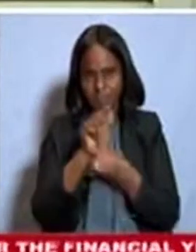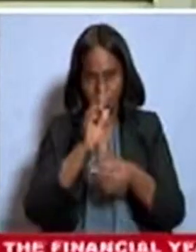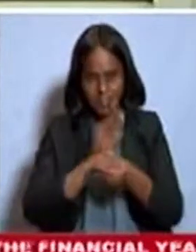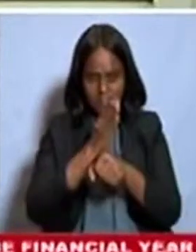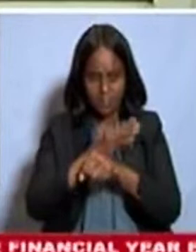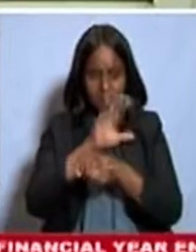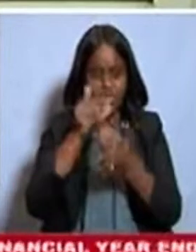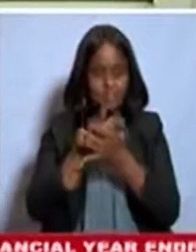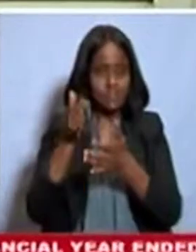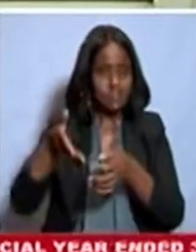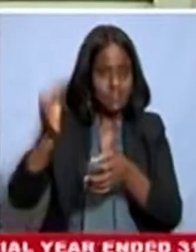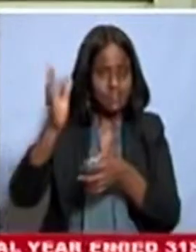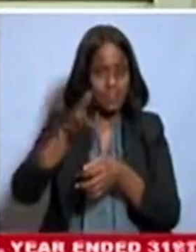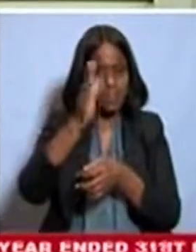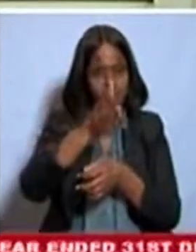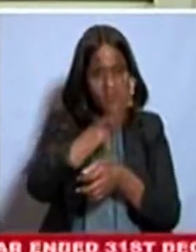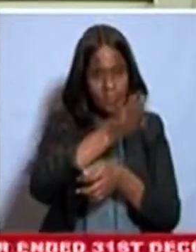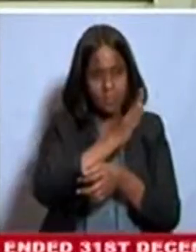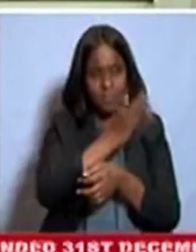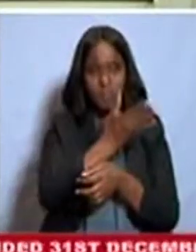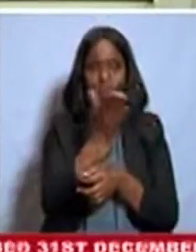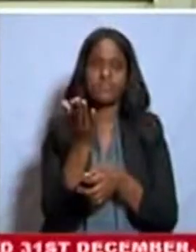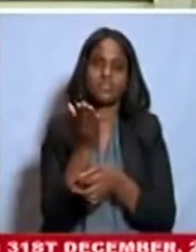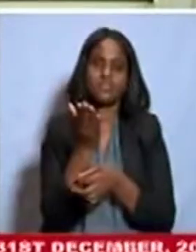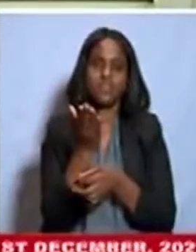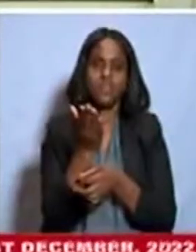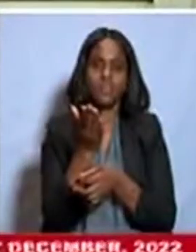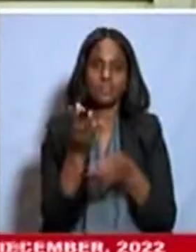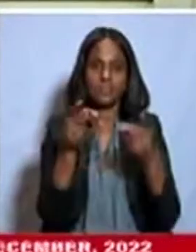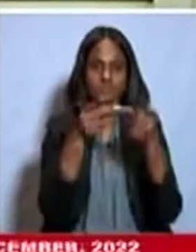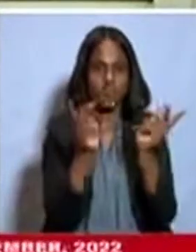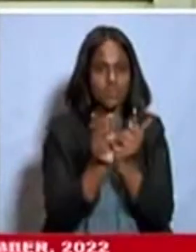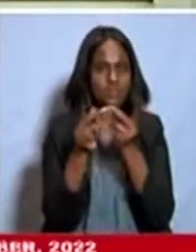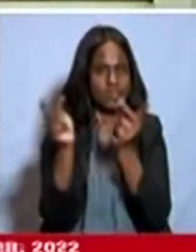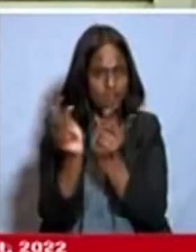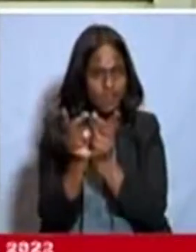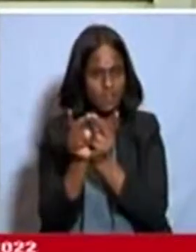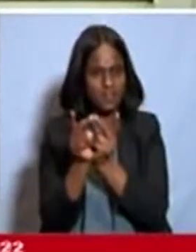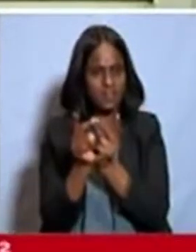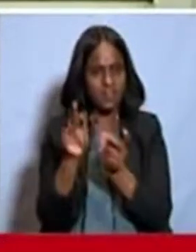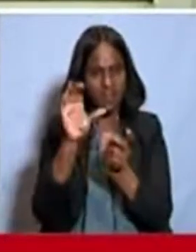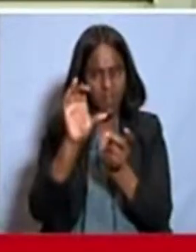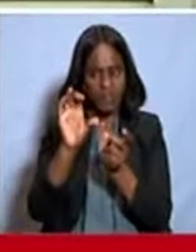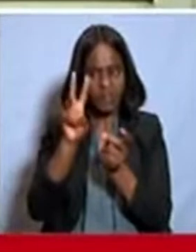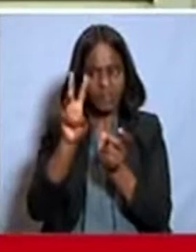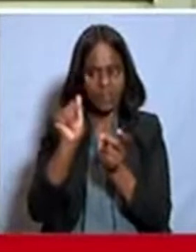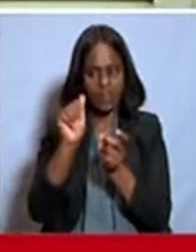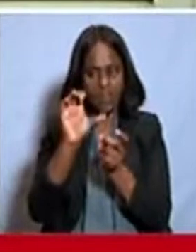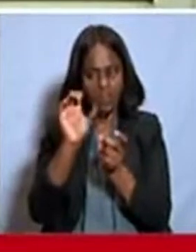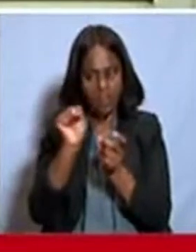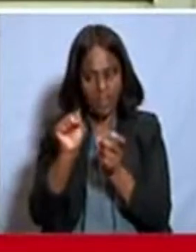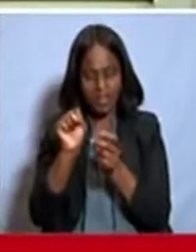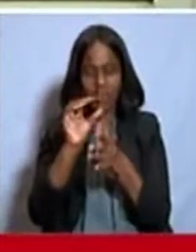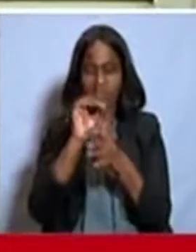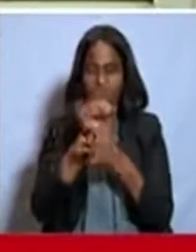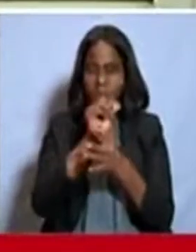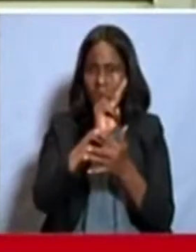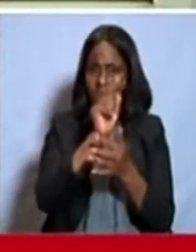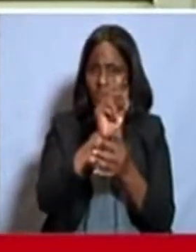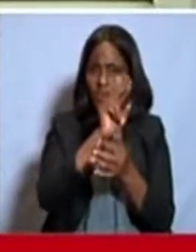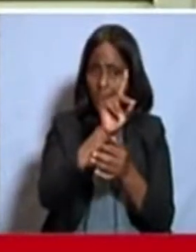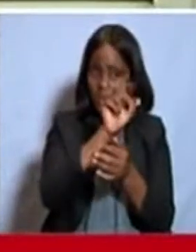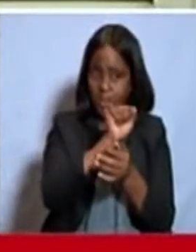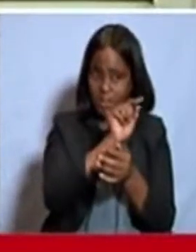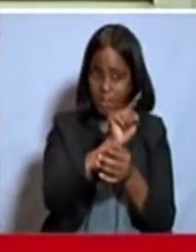Upon going to the places, the CWACs and the wards where they were